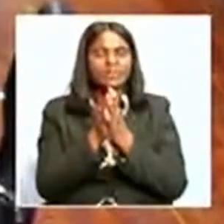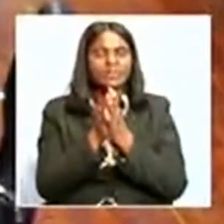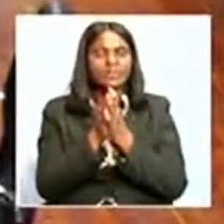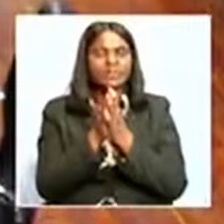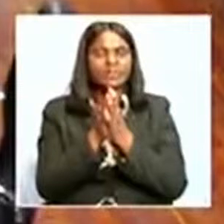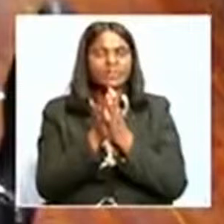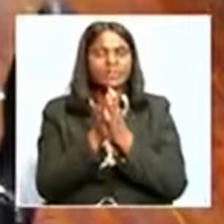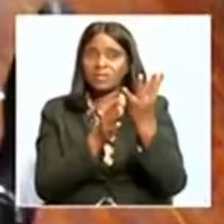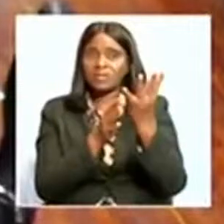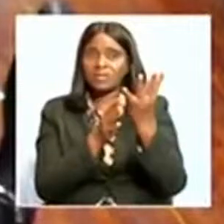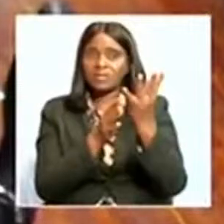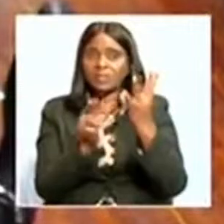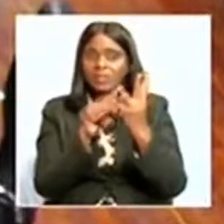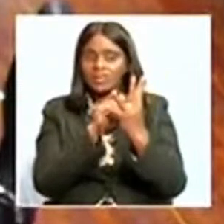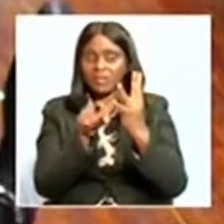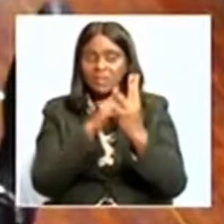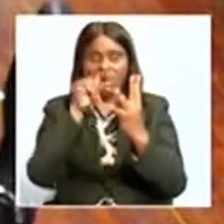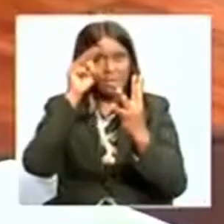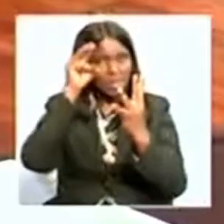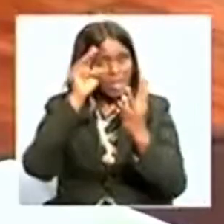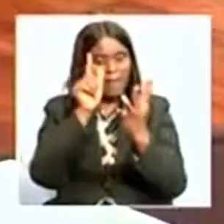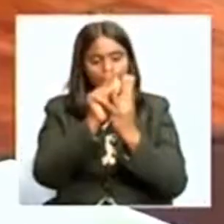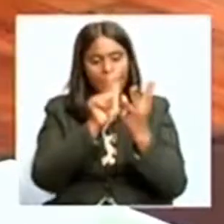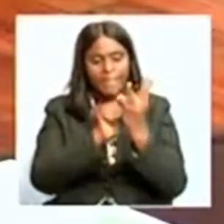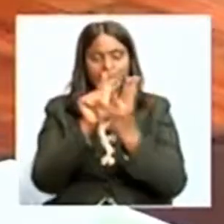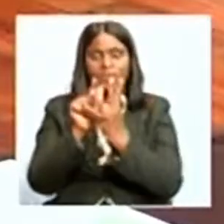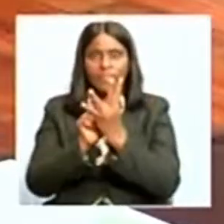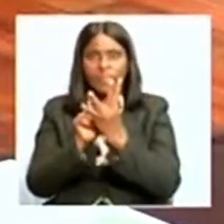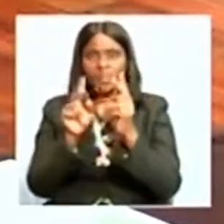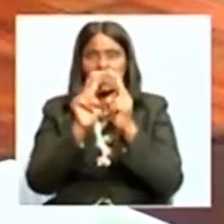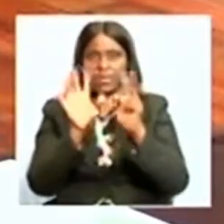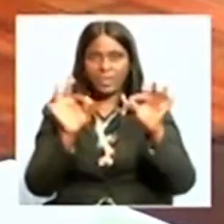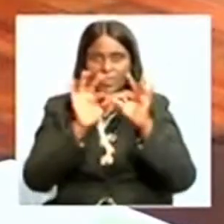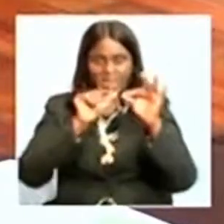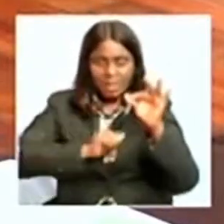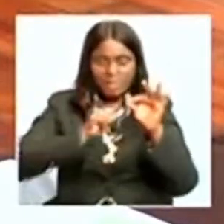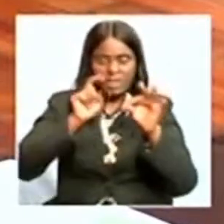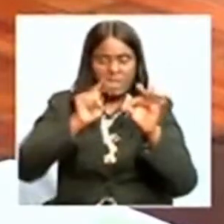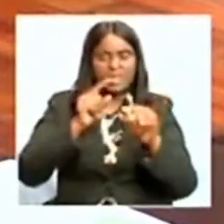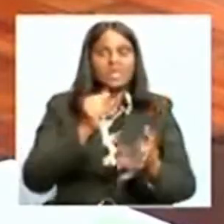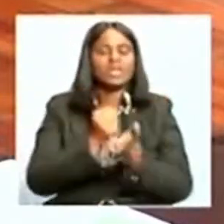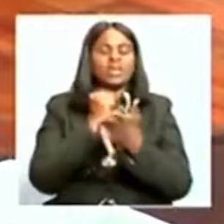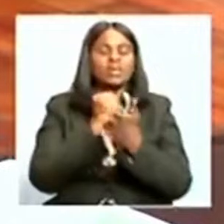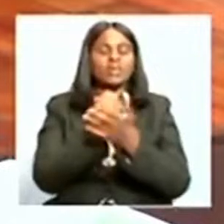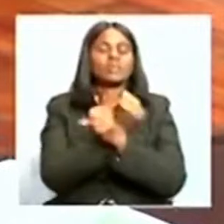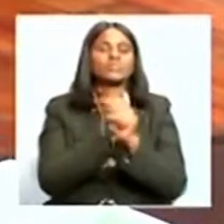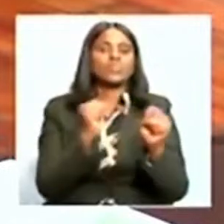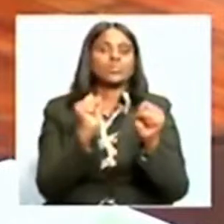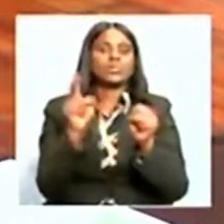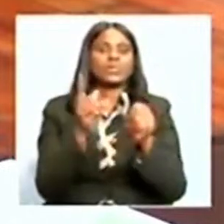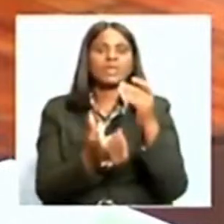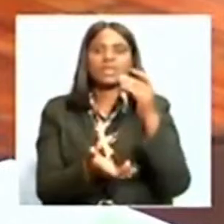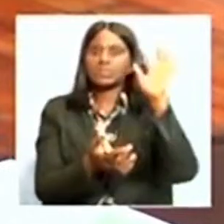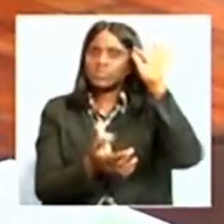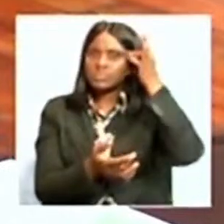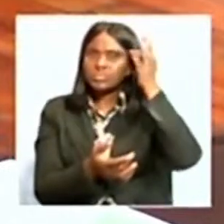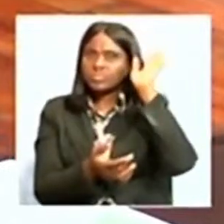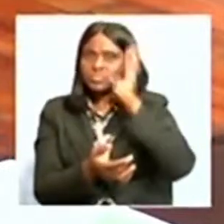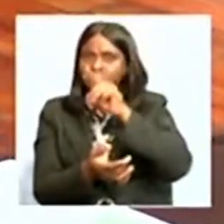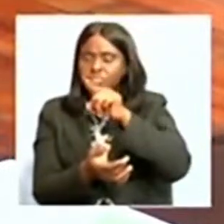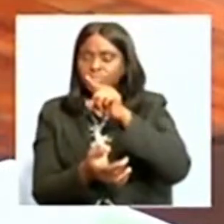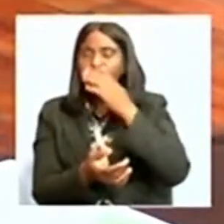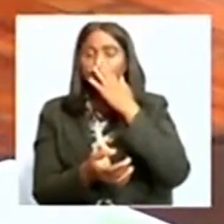the bills for the ministry, isn't it? Those are very good, so we need to tap, in fact, those, take note of that, so that